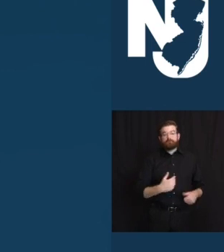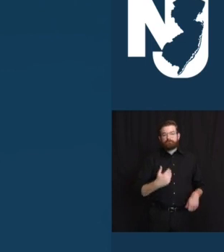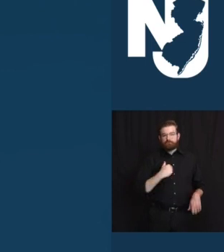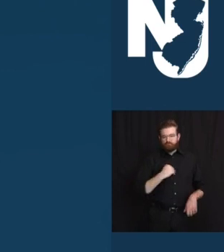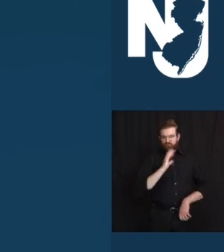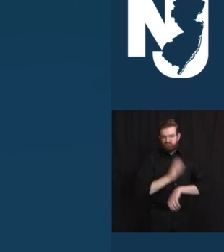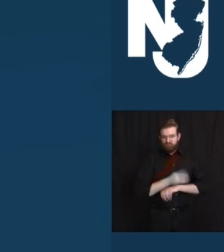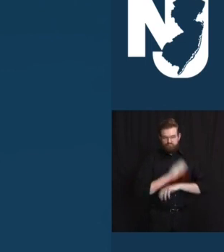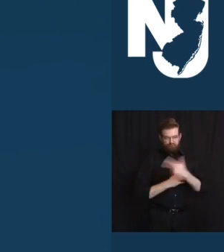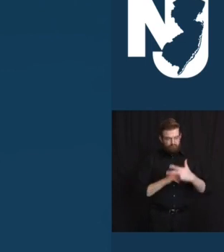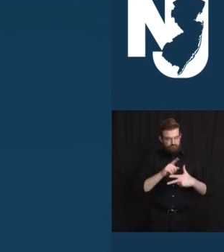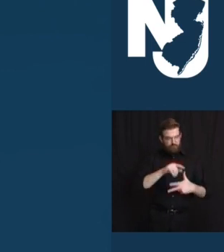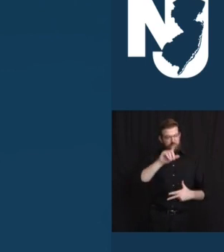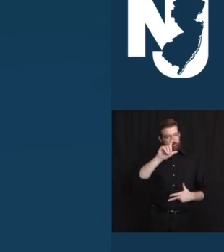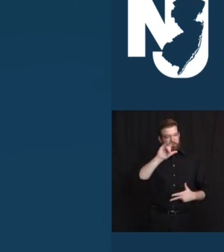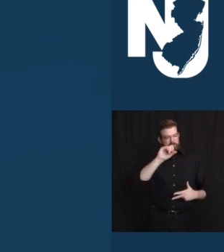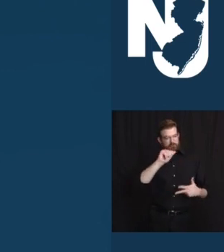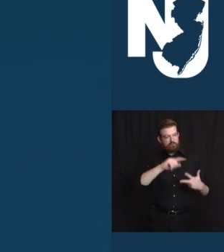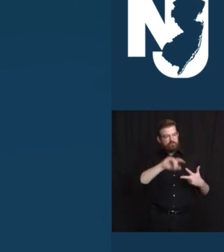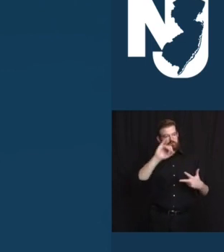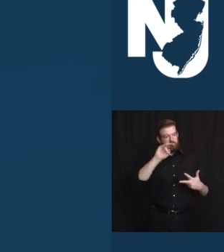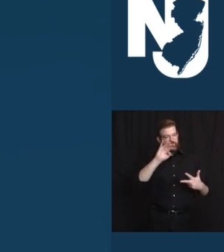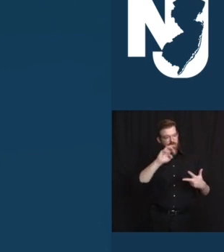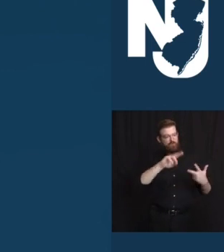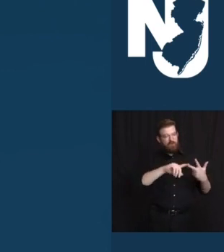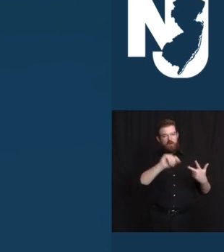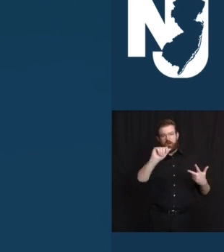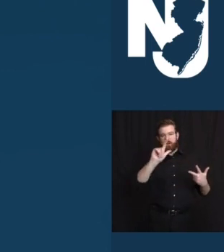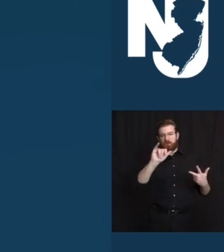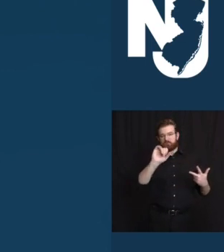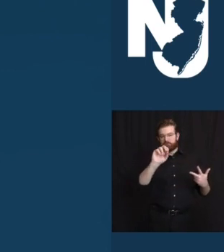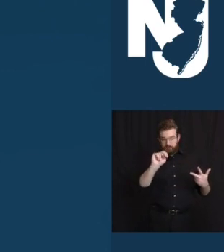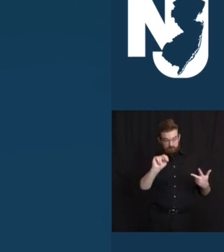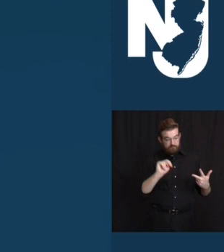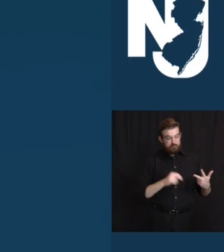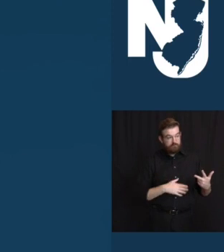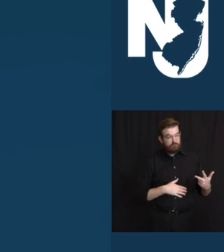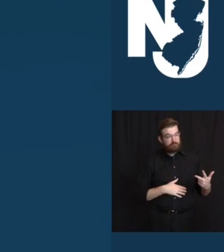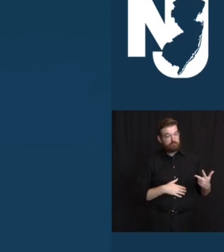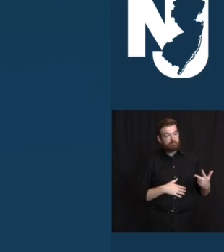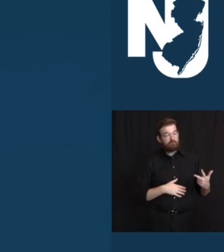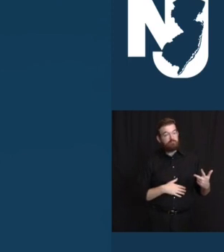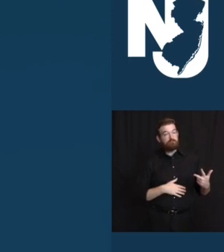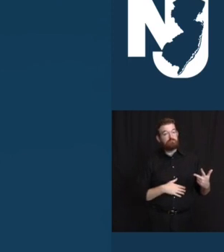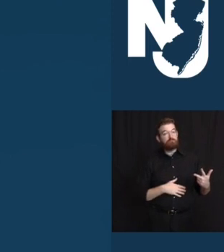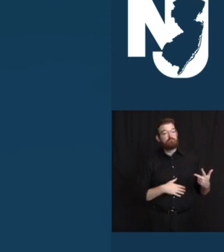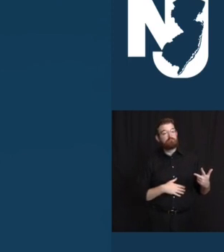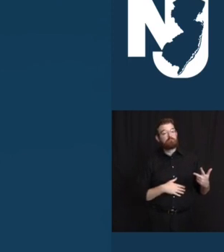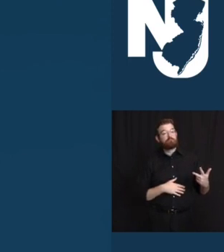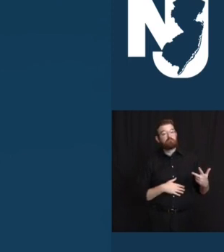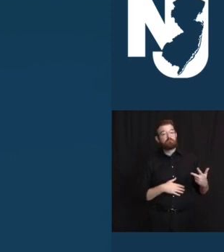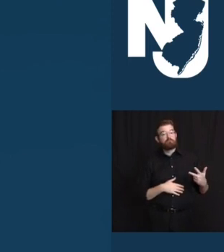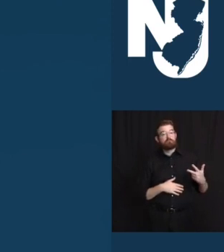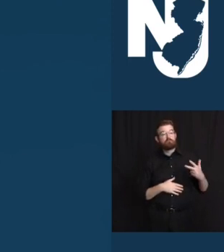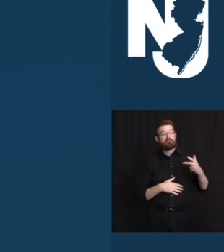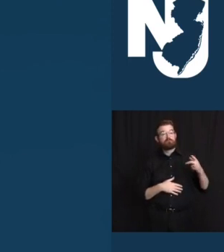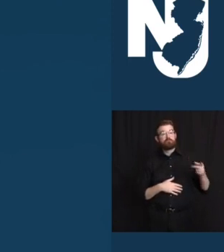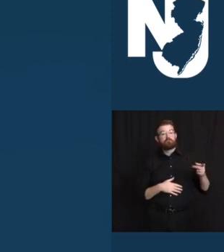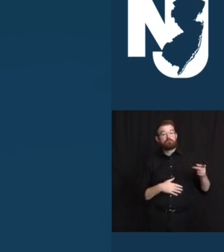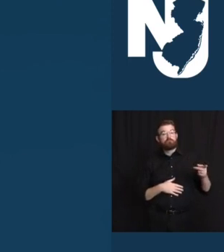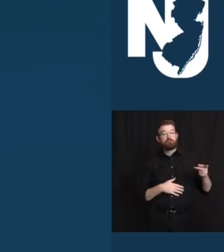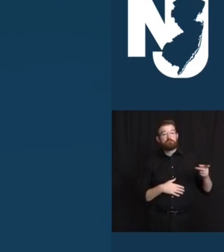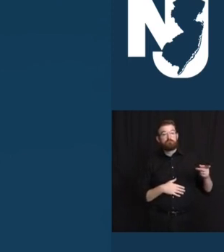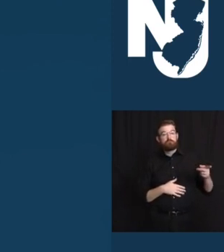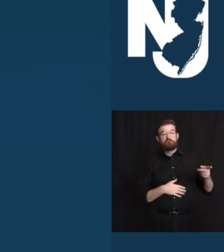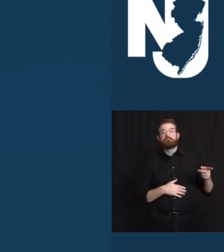speaking with Allison yesterday. They were also the grandparents of their daughter's 5 children. Now,